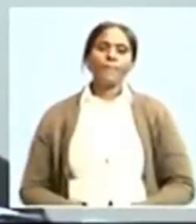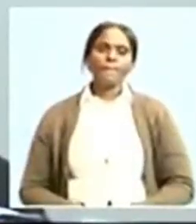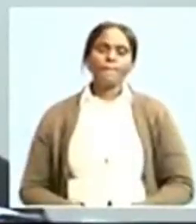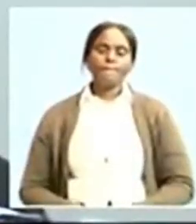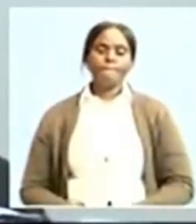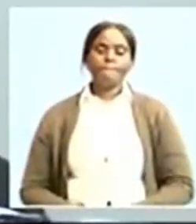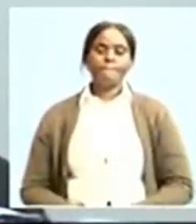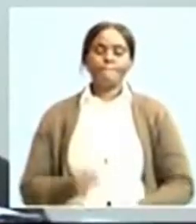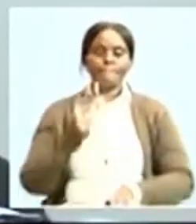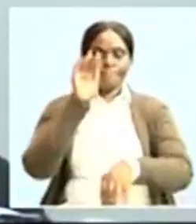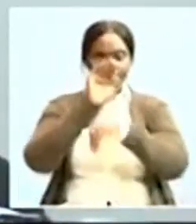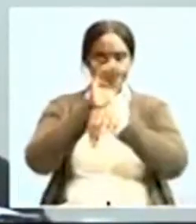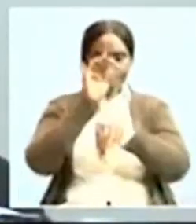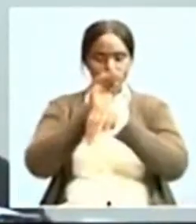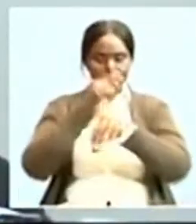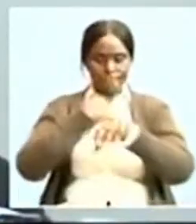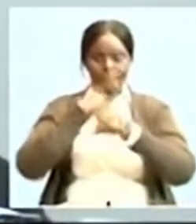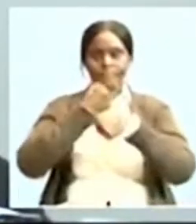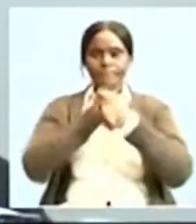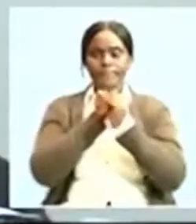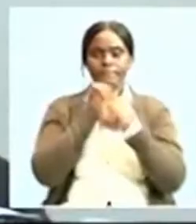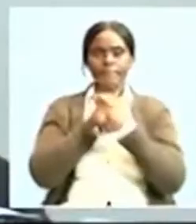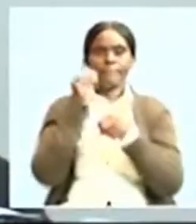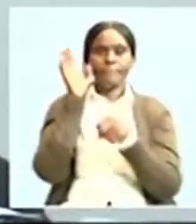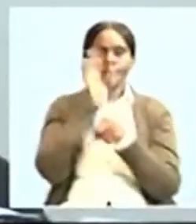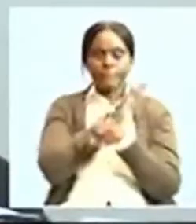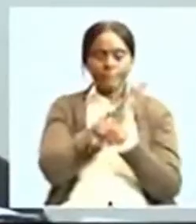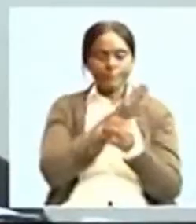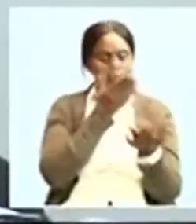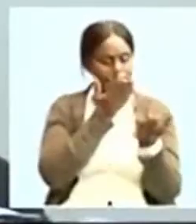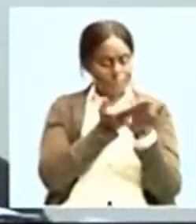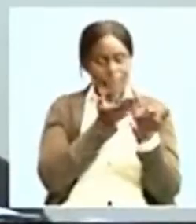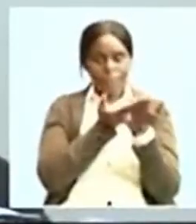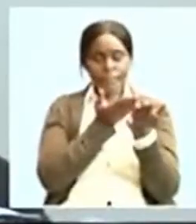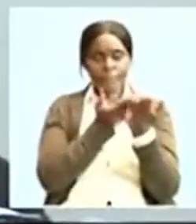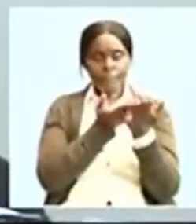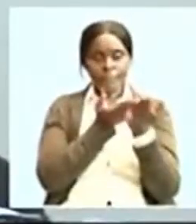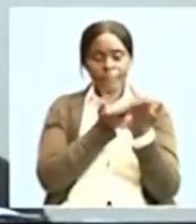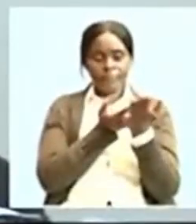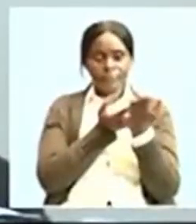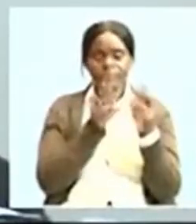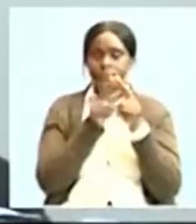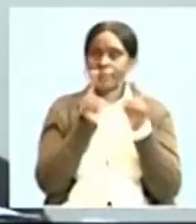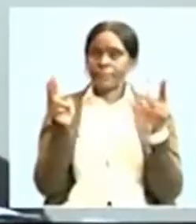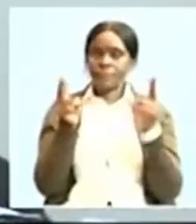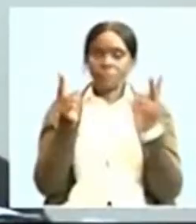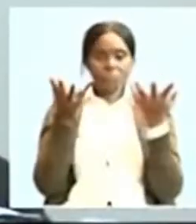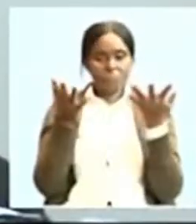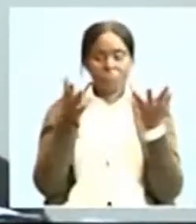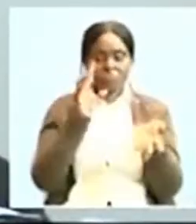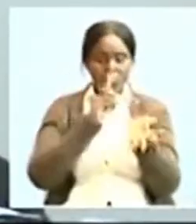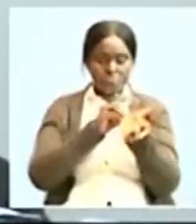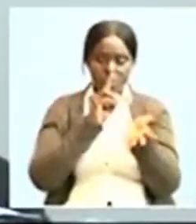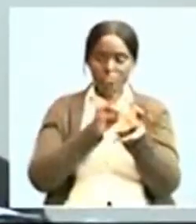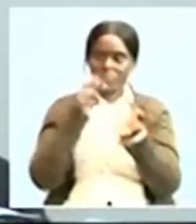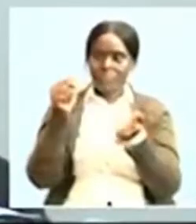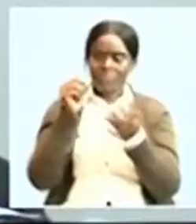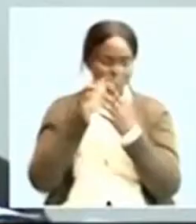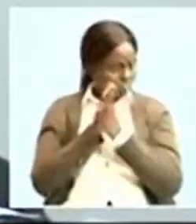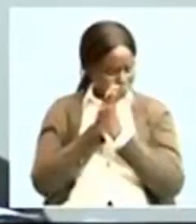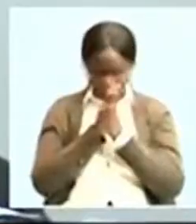So that is the comment I wanted to make on this one. So the doc was shaking his